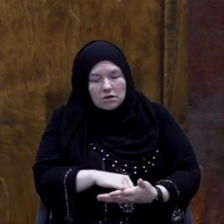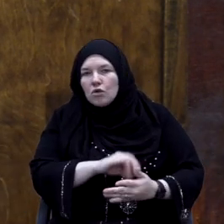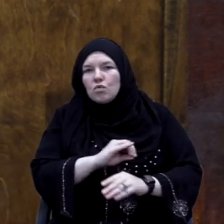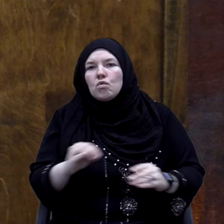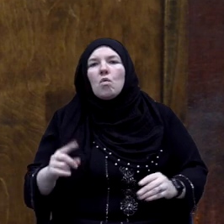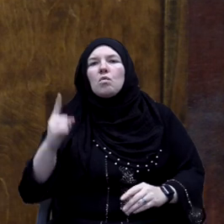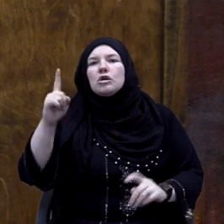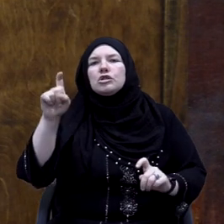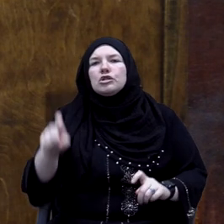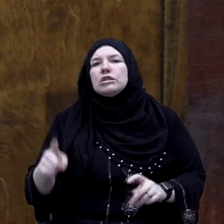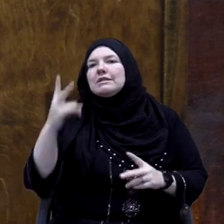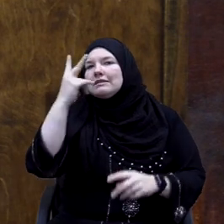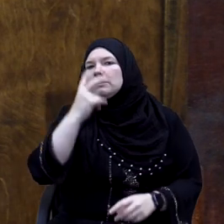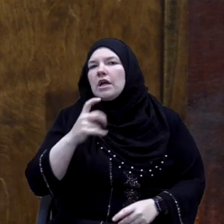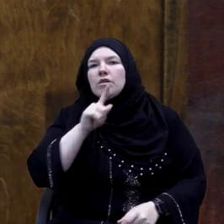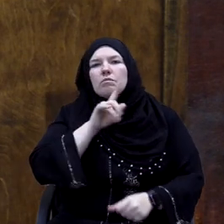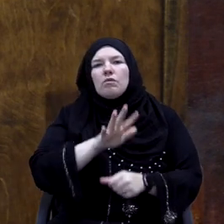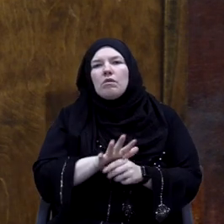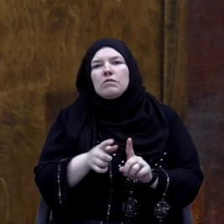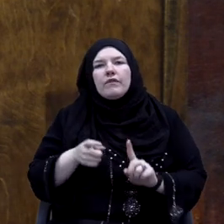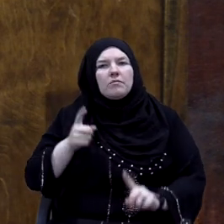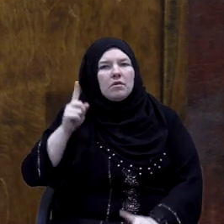Allah subhanahu wa ta'ala.